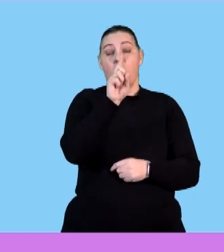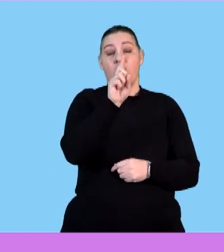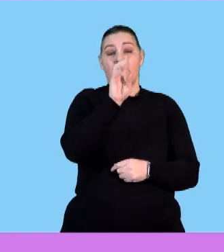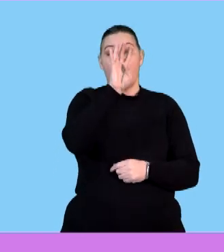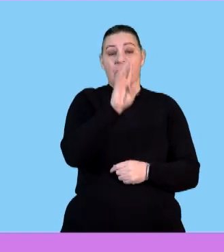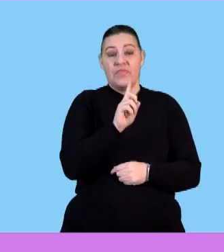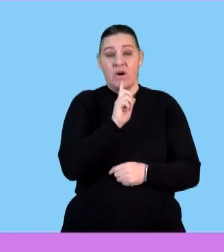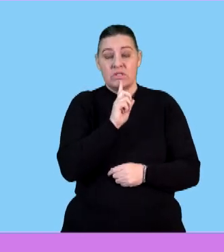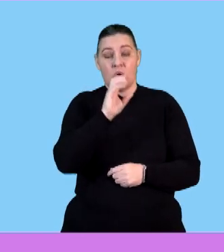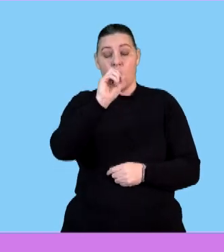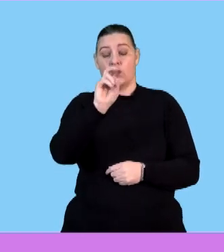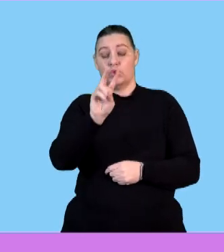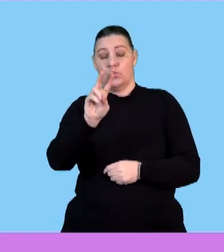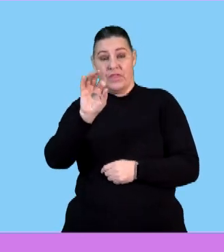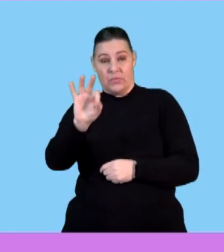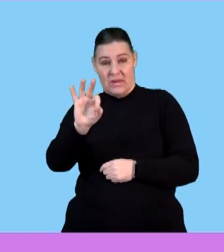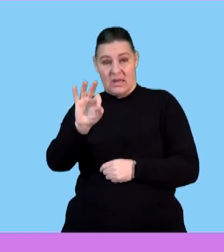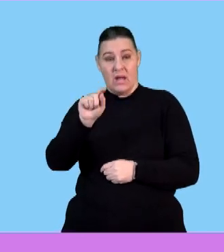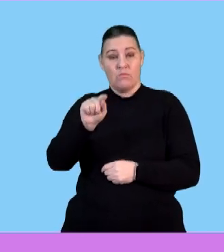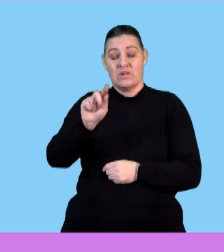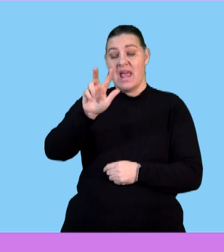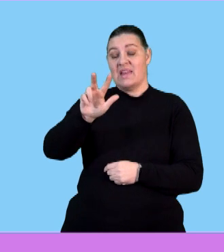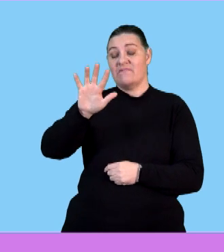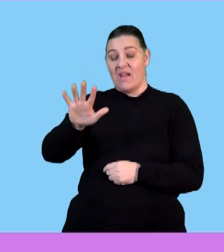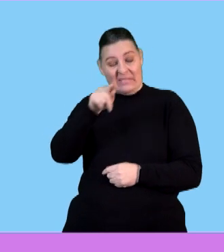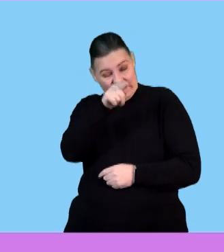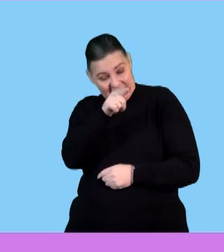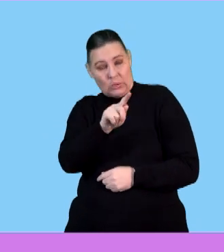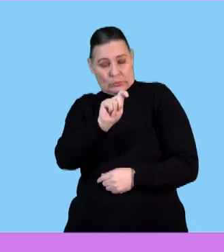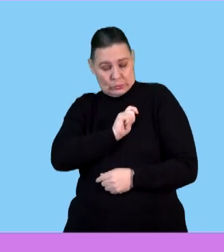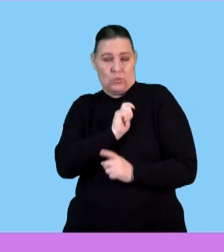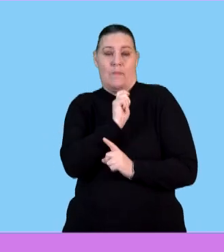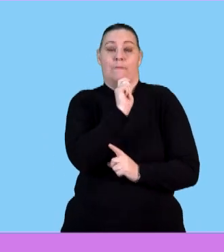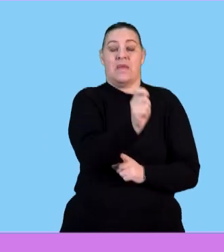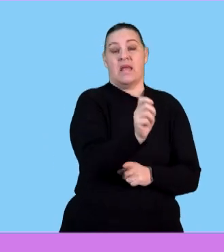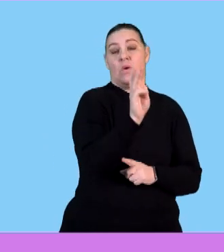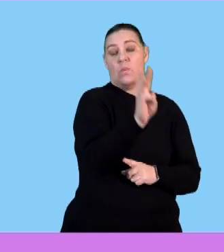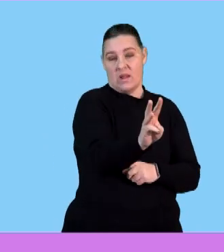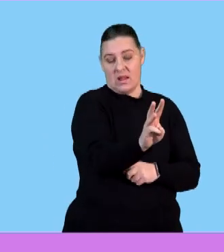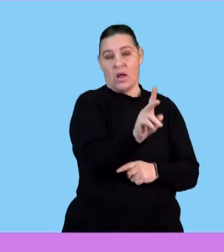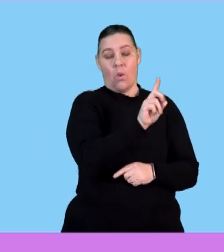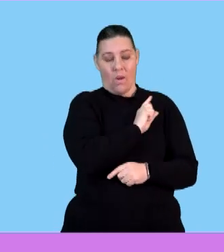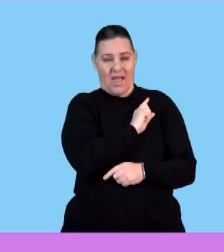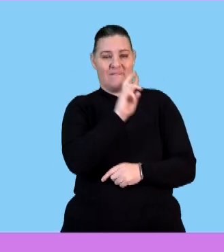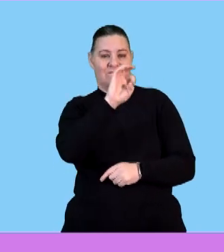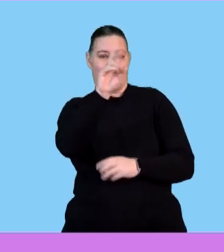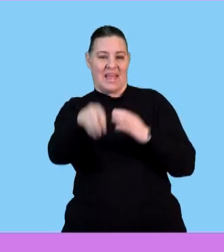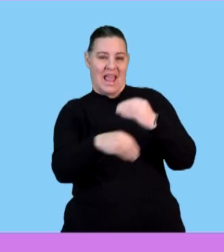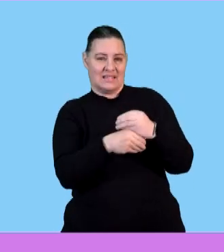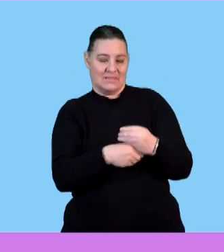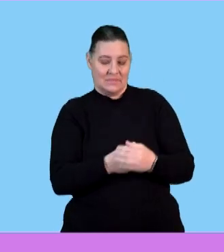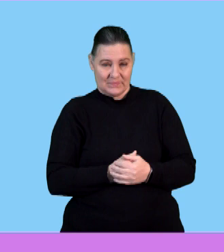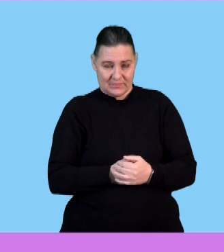4,023 Rand 85 cents. That's the actual price you will pay for this particular oven when you go to the tills.